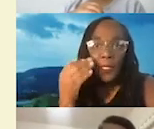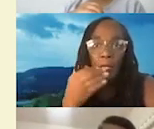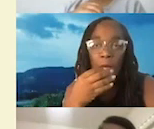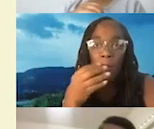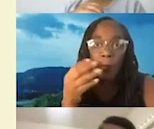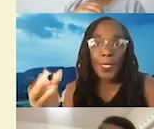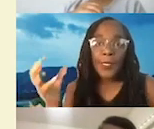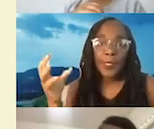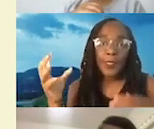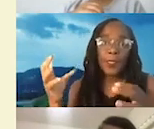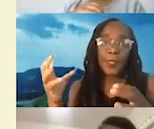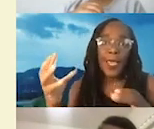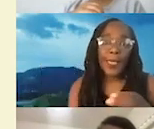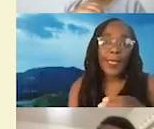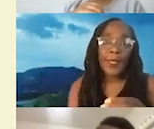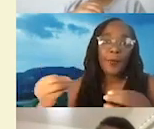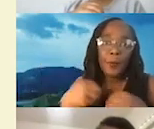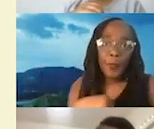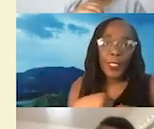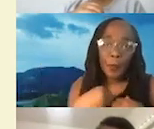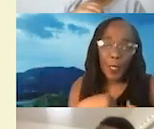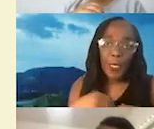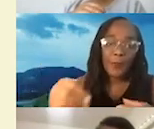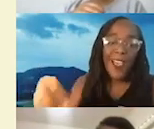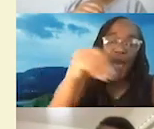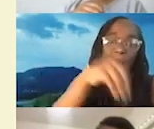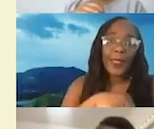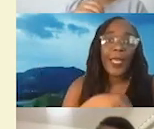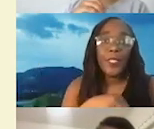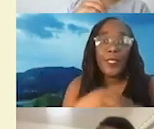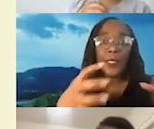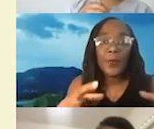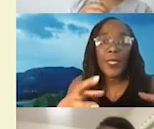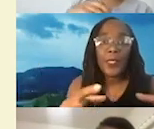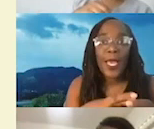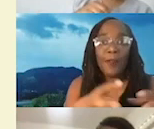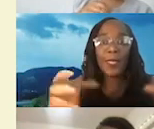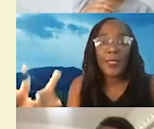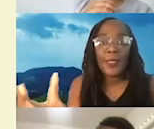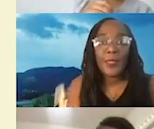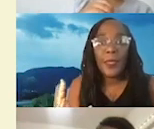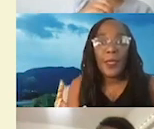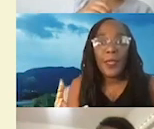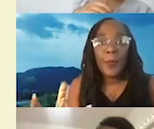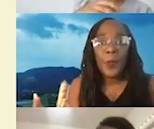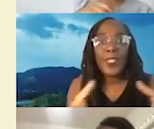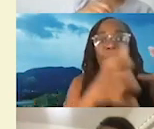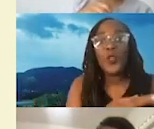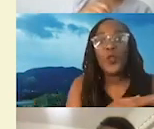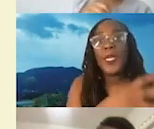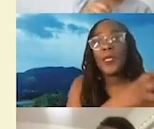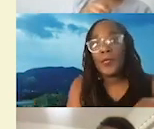diversity, because the idea to me of adding diversity still means that we have like this, we're